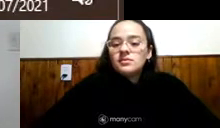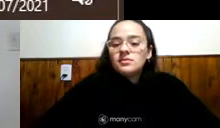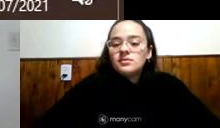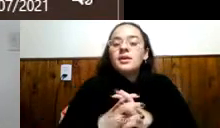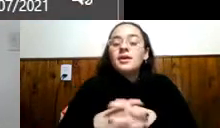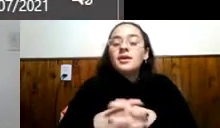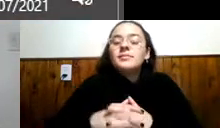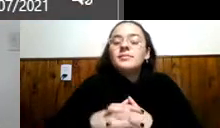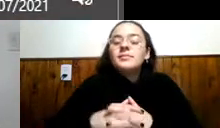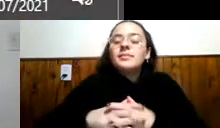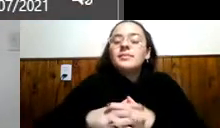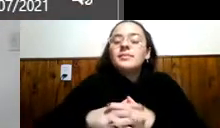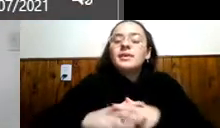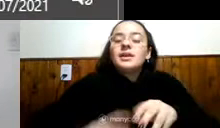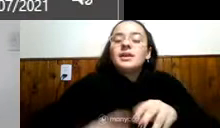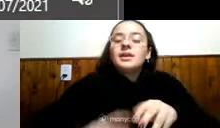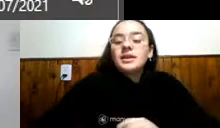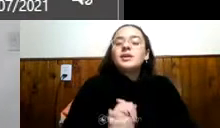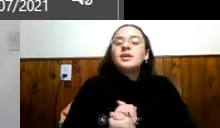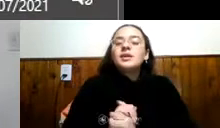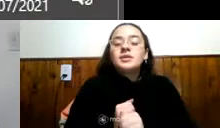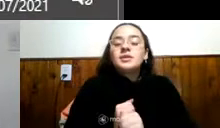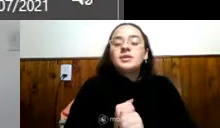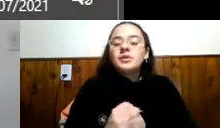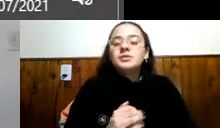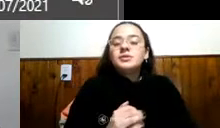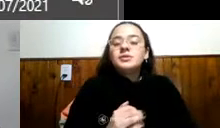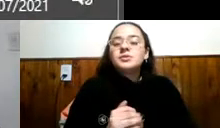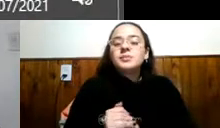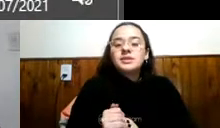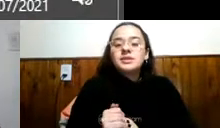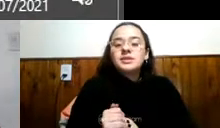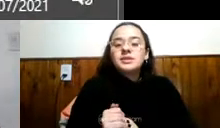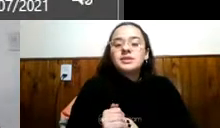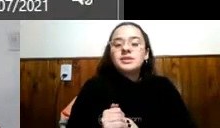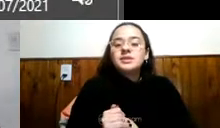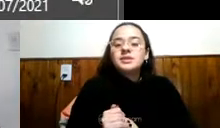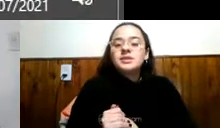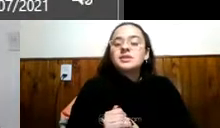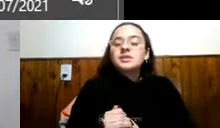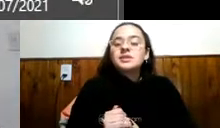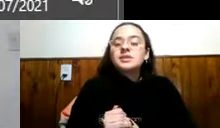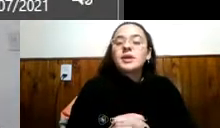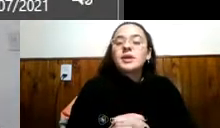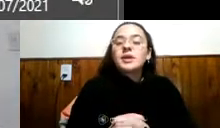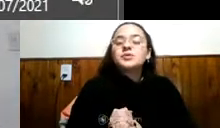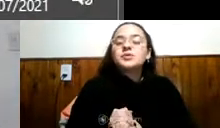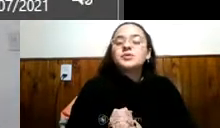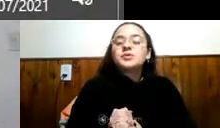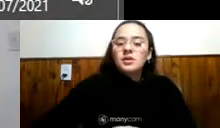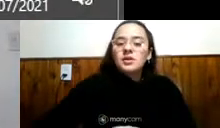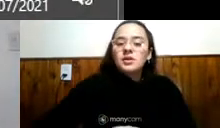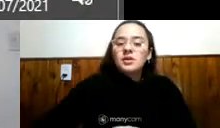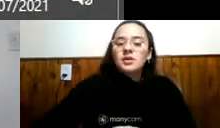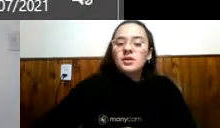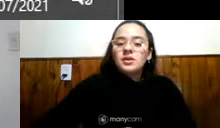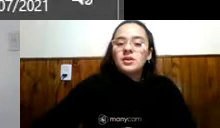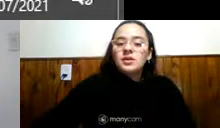Hi, my name is Anna Sommer, and today I'm going to present the reasons why I should be chosen for the